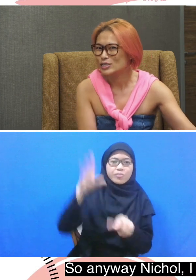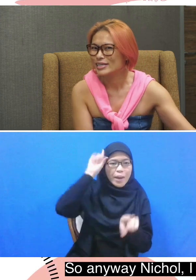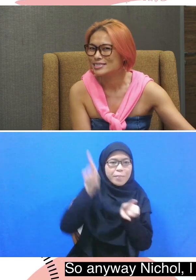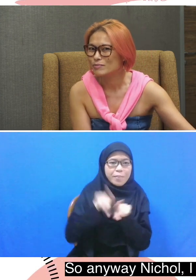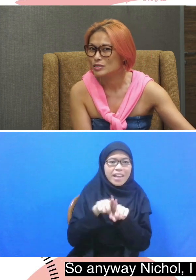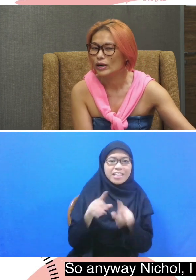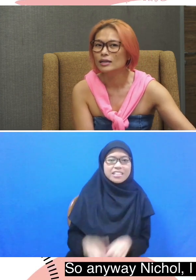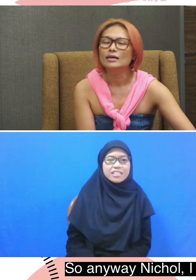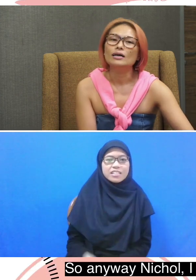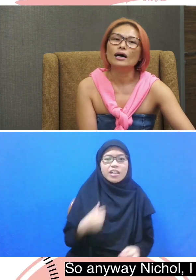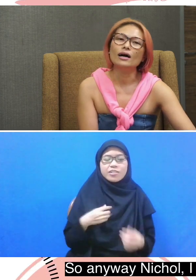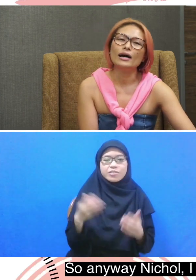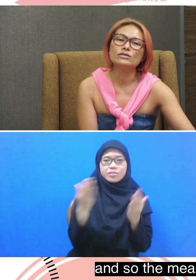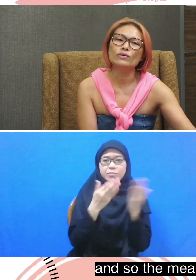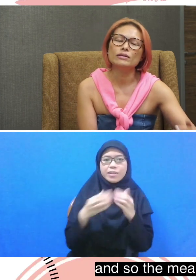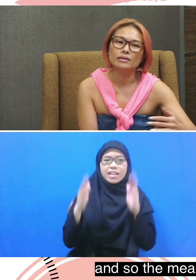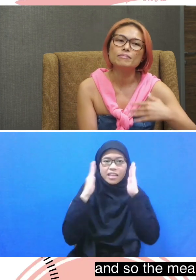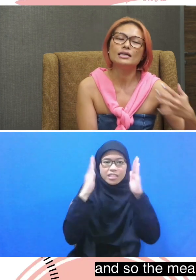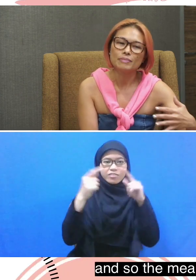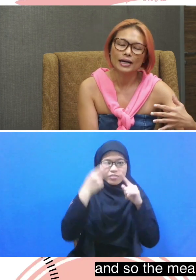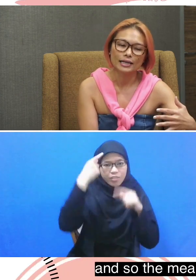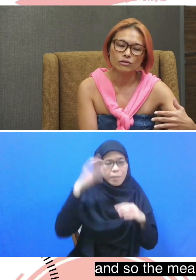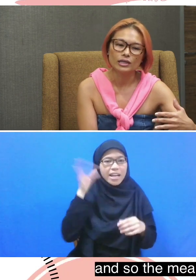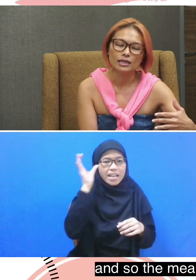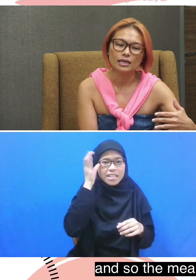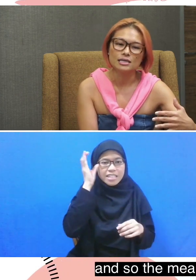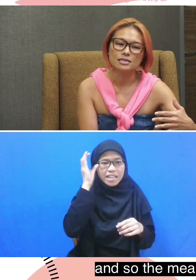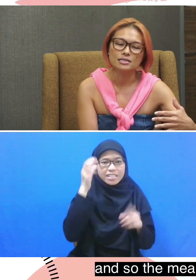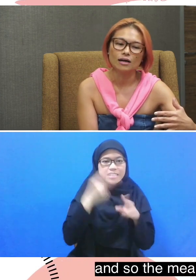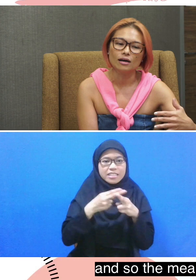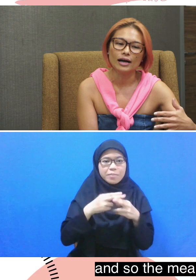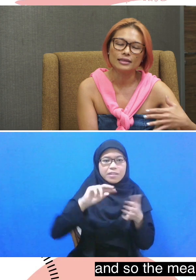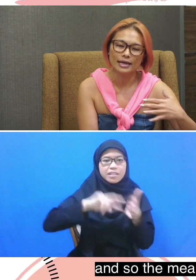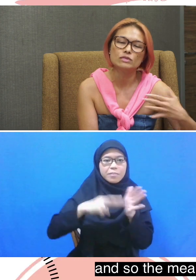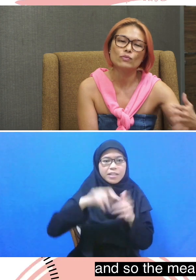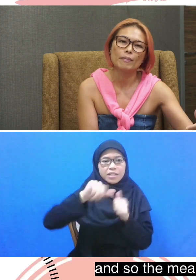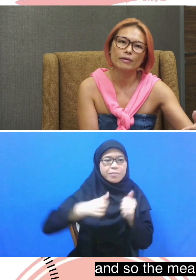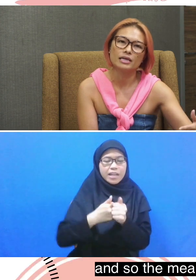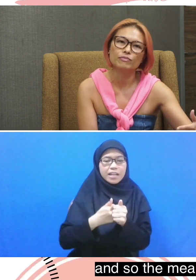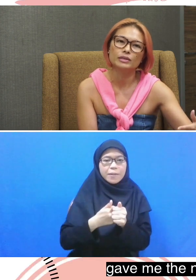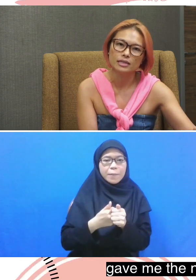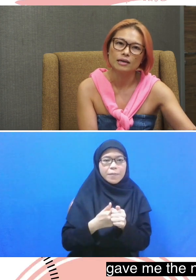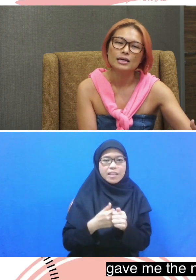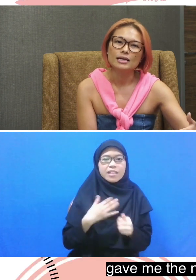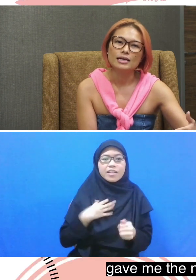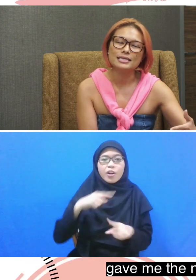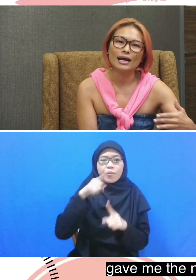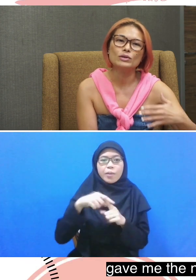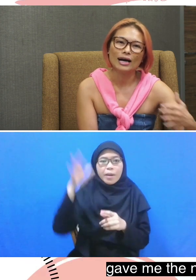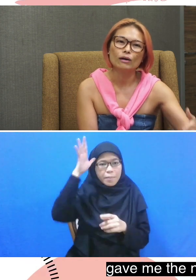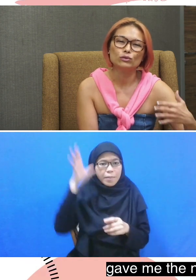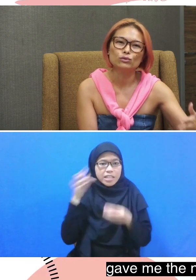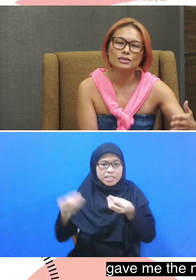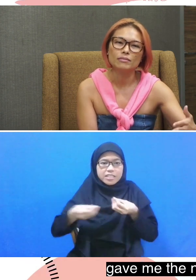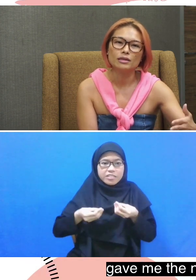to my Chinese name as well. And so the meaning behind it really is, I guess my parents gave me the name, is that I